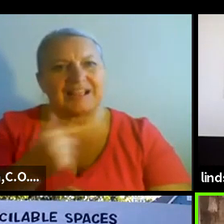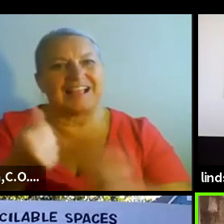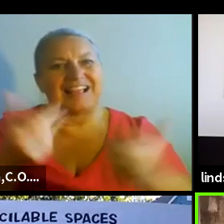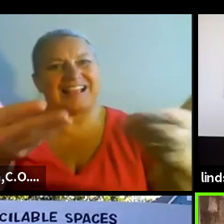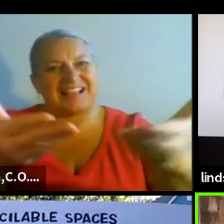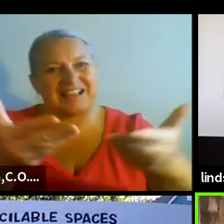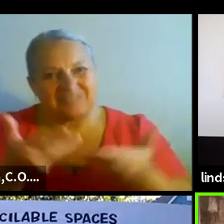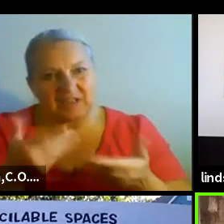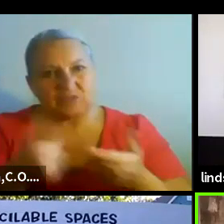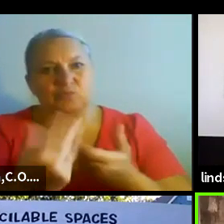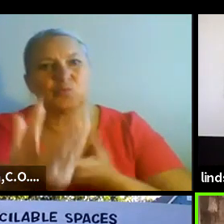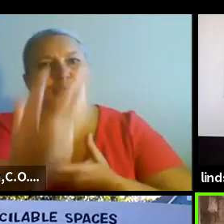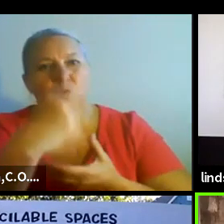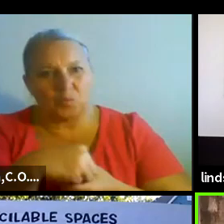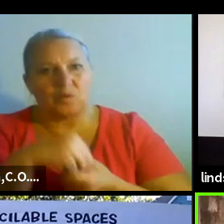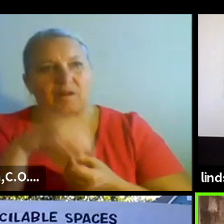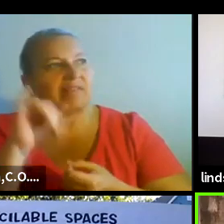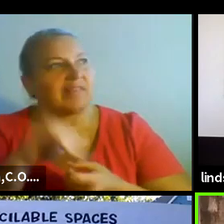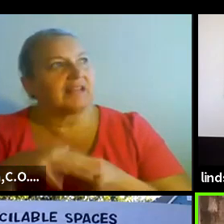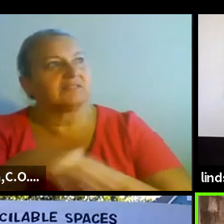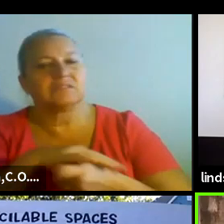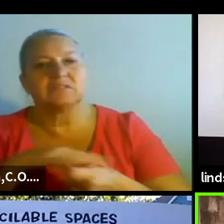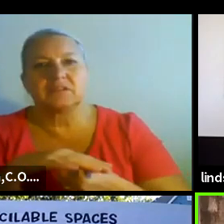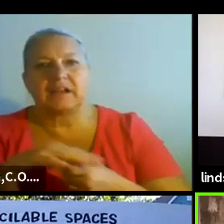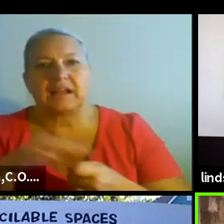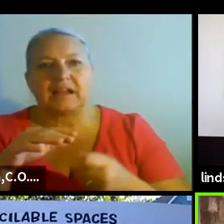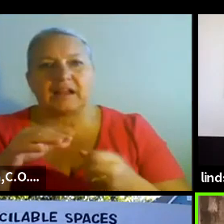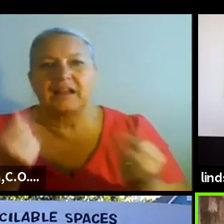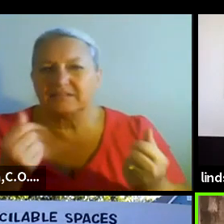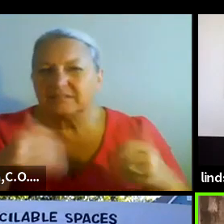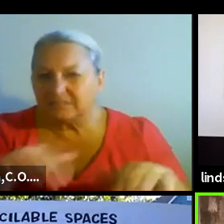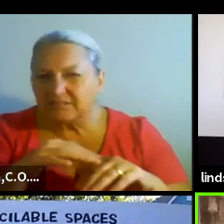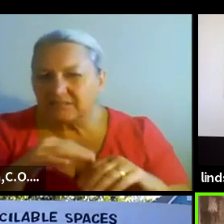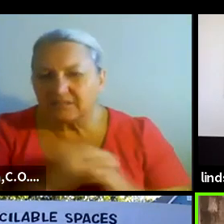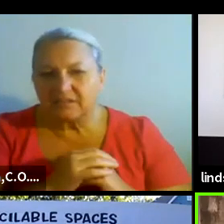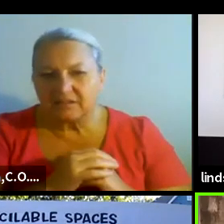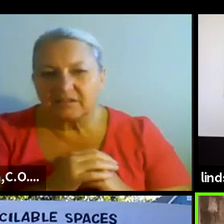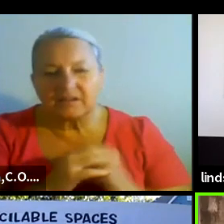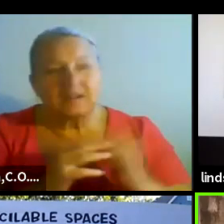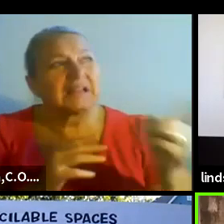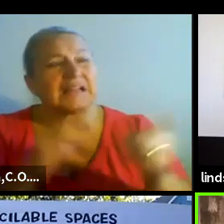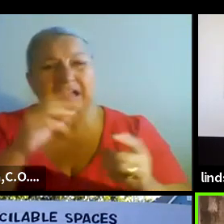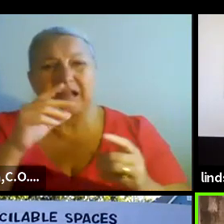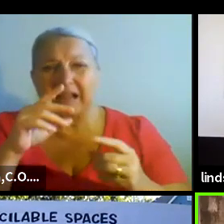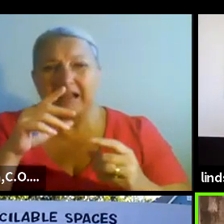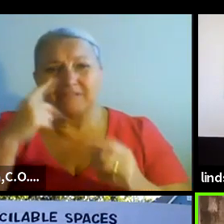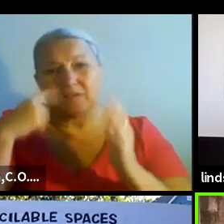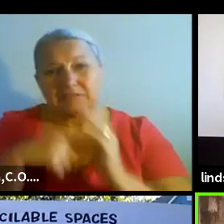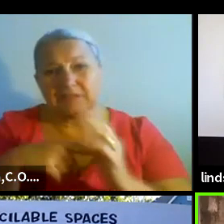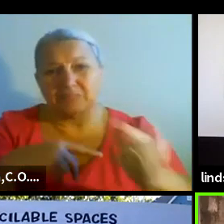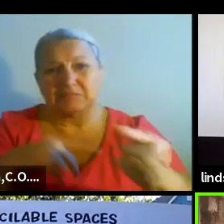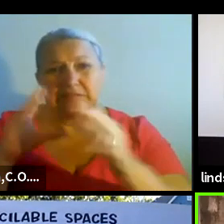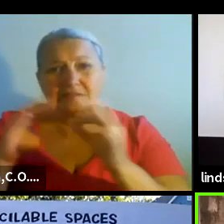step into the territory of another. Encounters at the edge of the woods constitutes an invitation